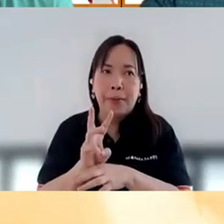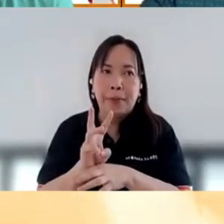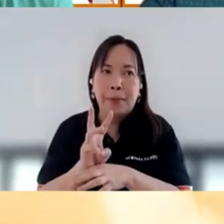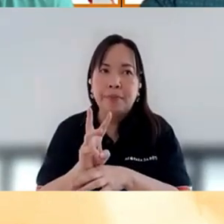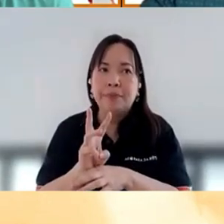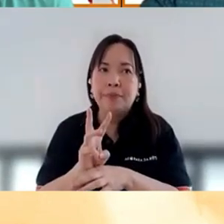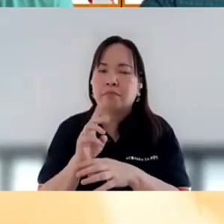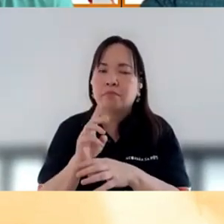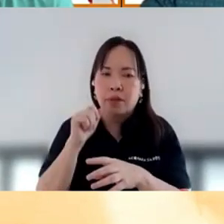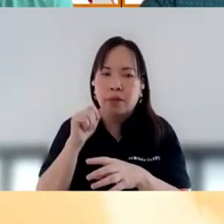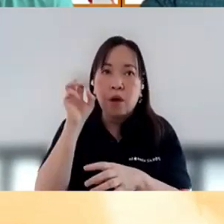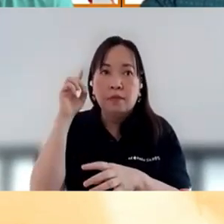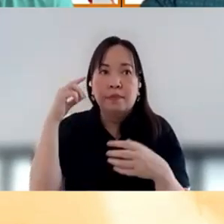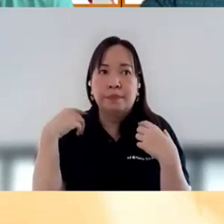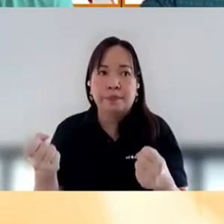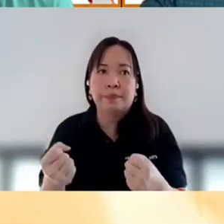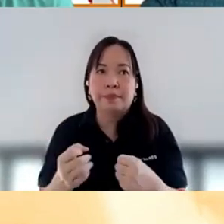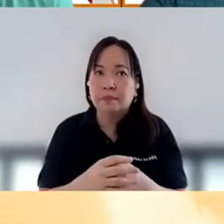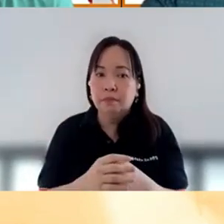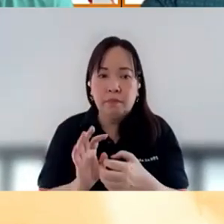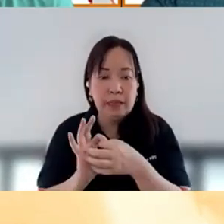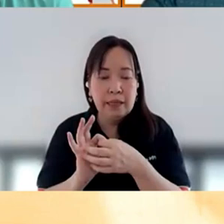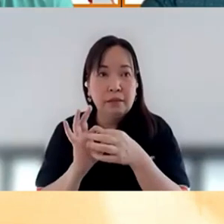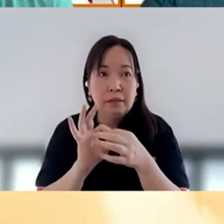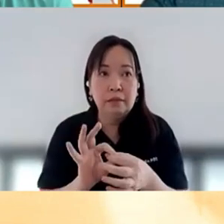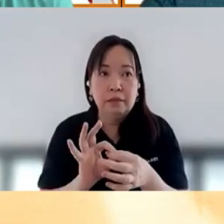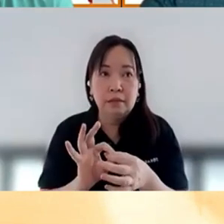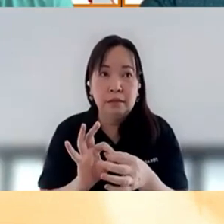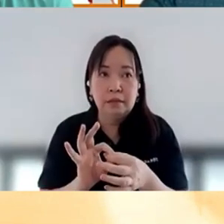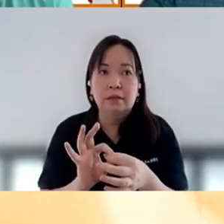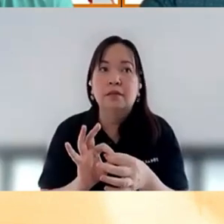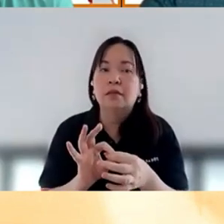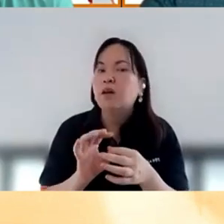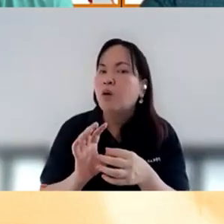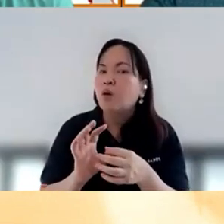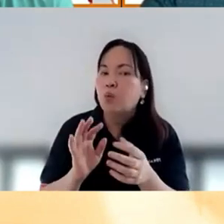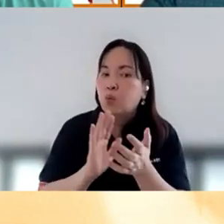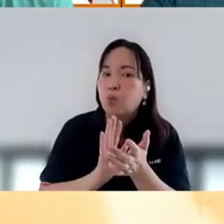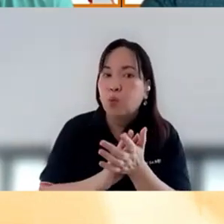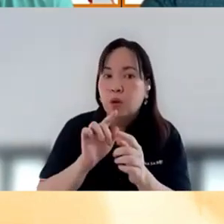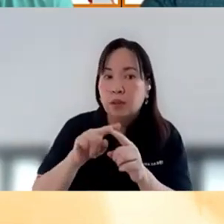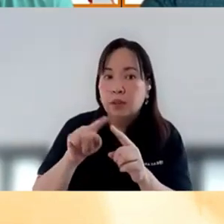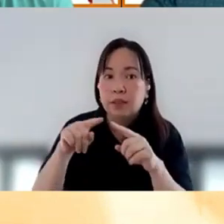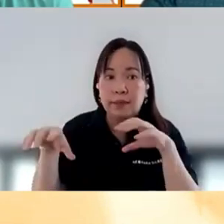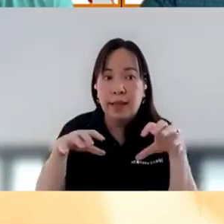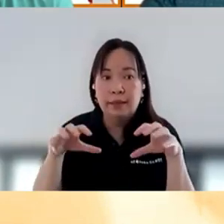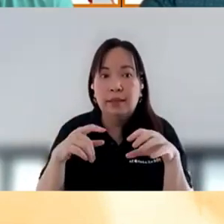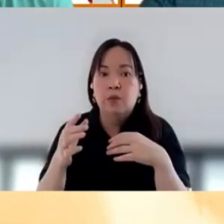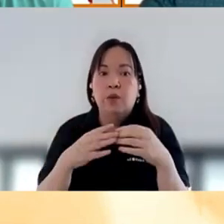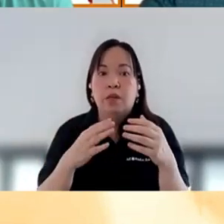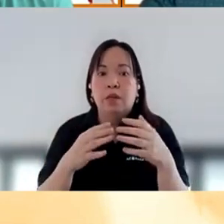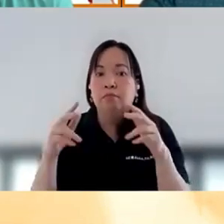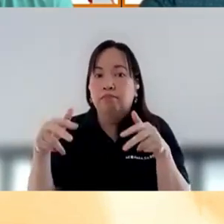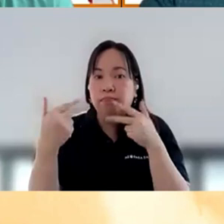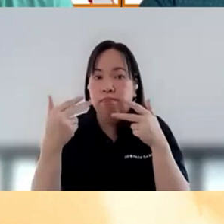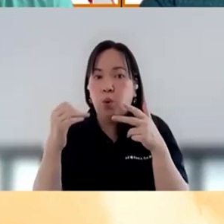sa ating mga schools sa mga ganito na mga initiatives, whether it's online or face-to-face, upang mapataas